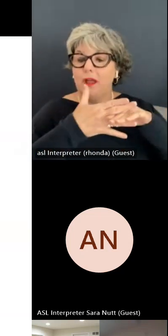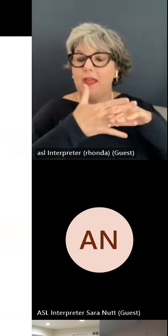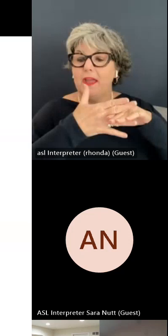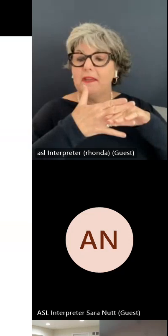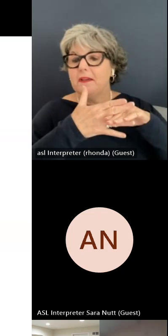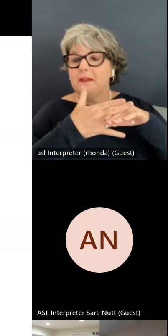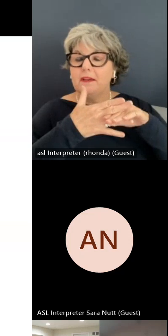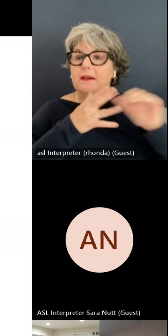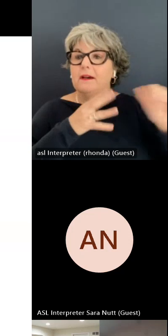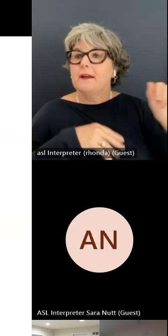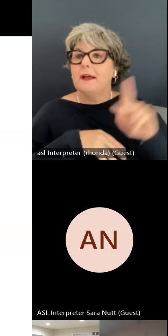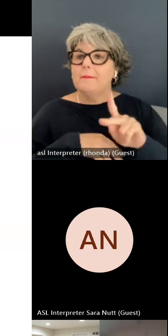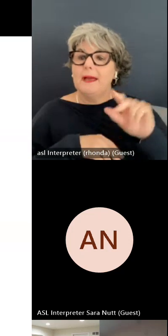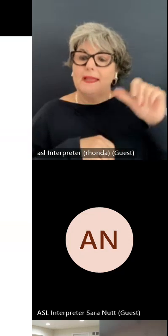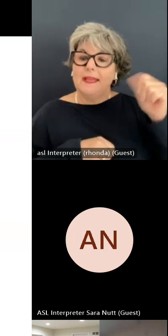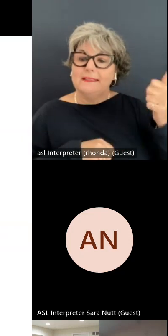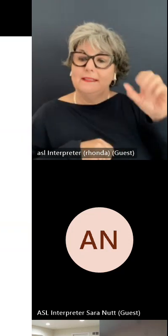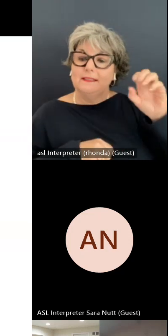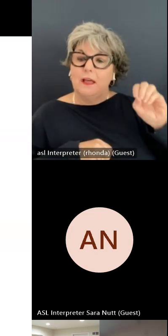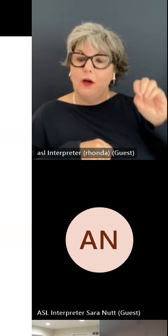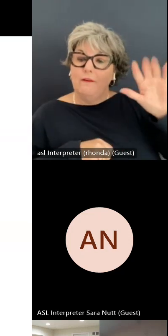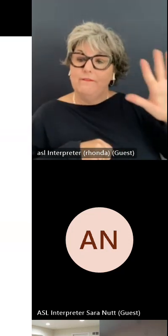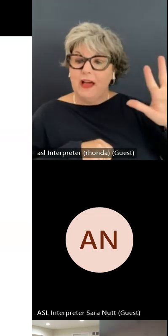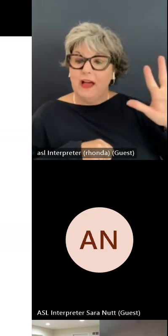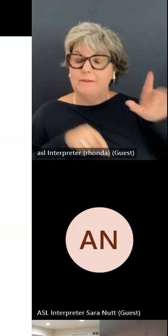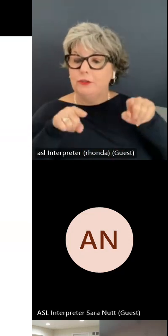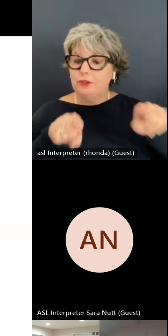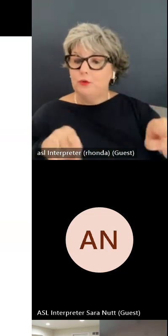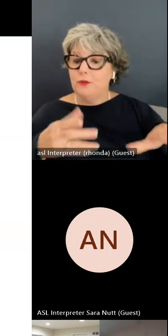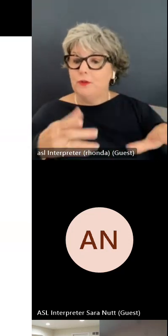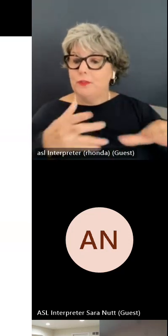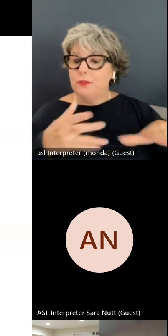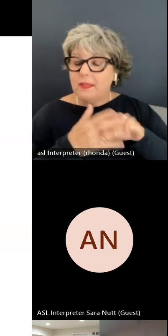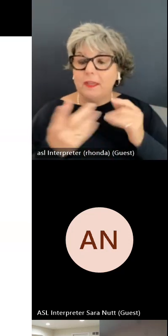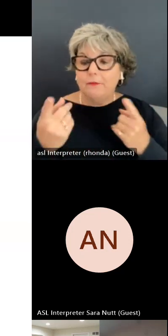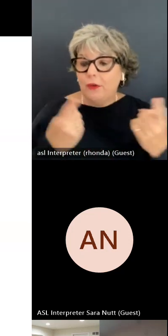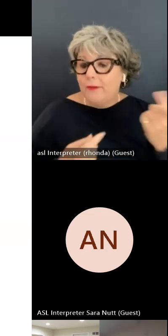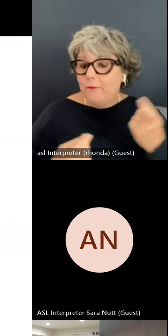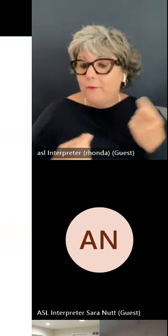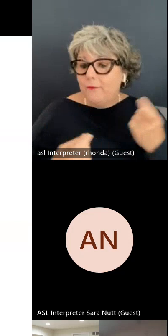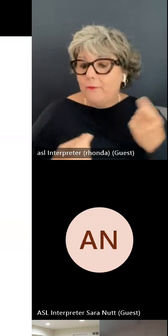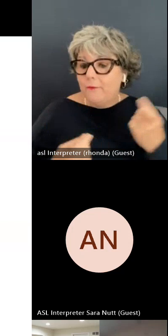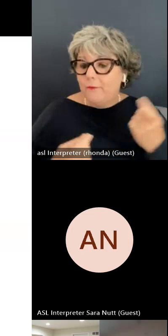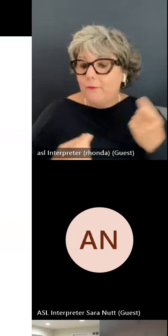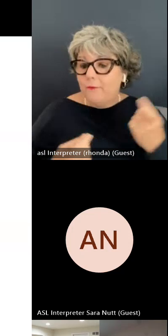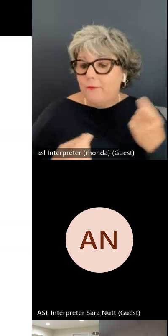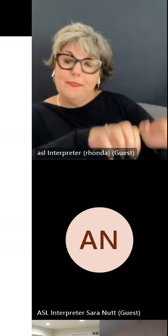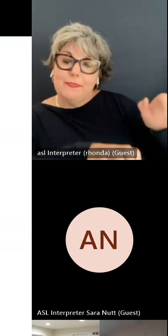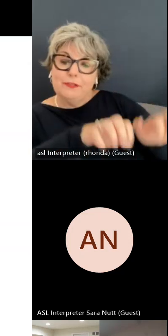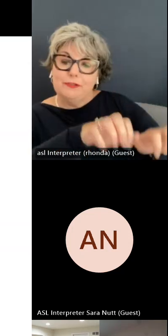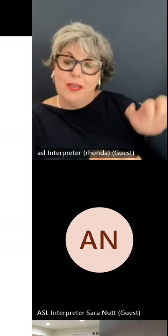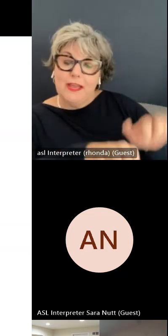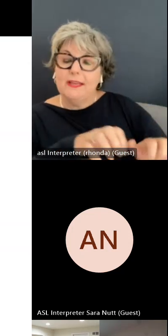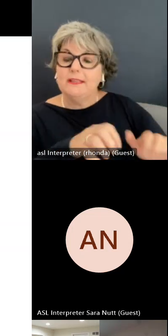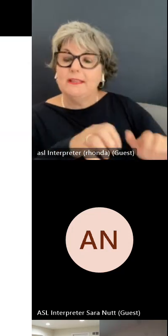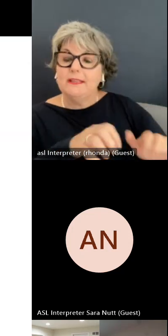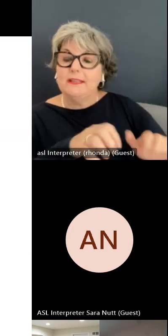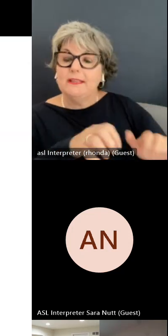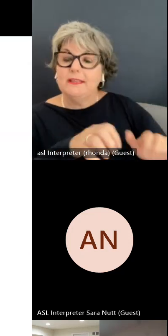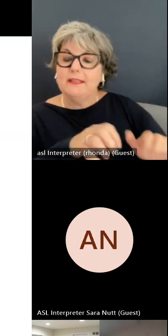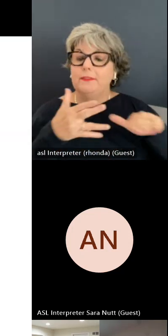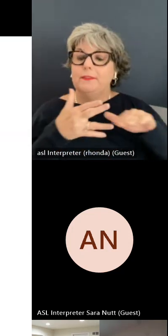we'll come back at 10:05. During the break, if you have questions, you can go ahead and put them in there, and we'll begin the break